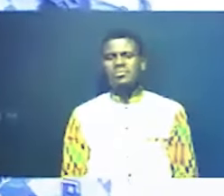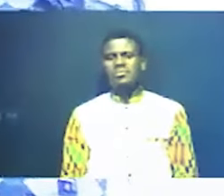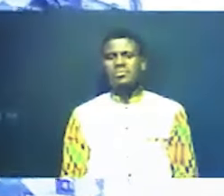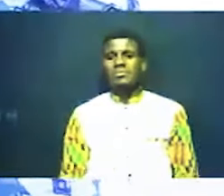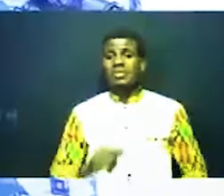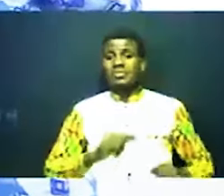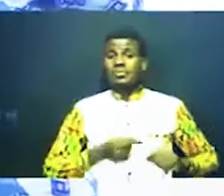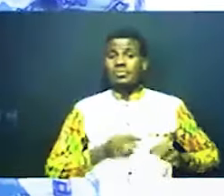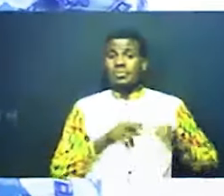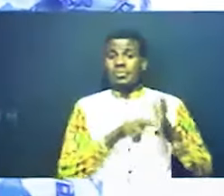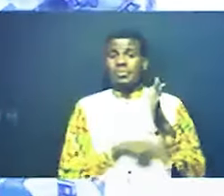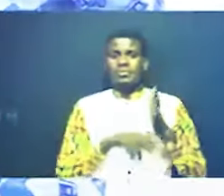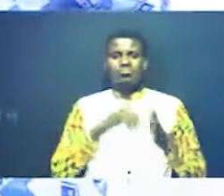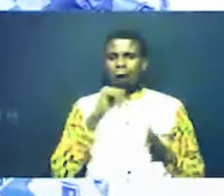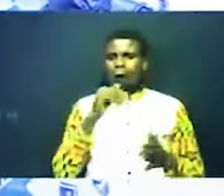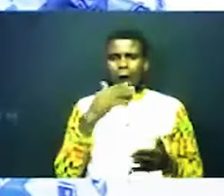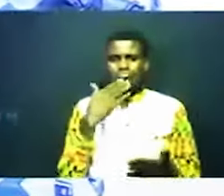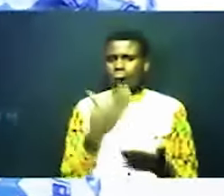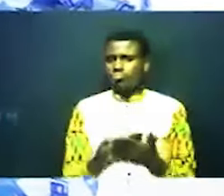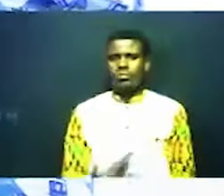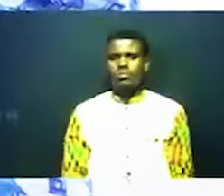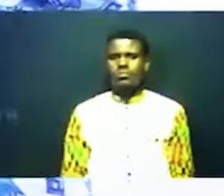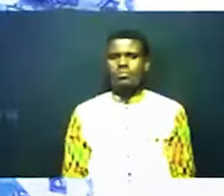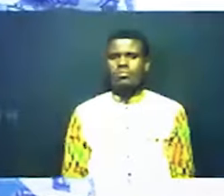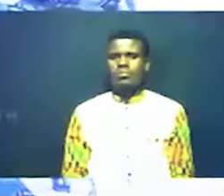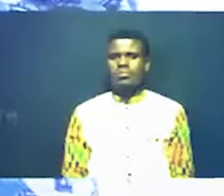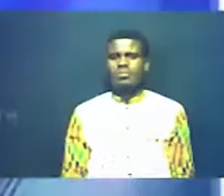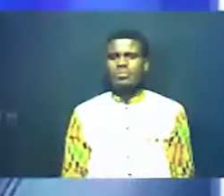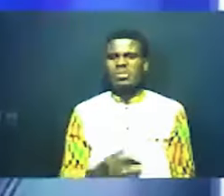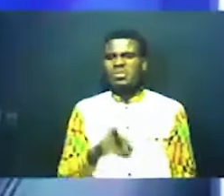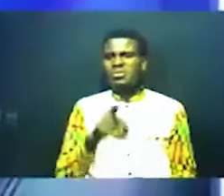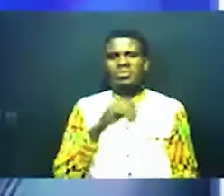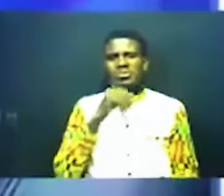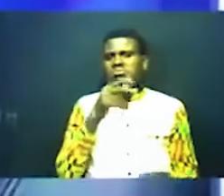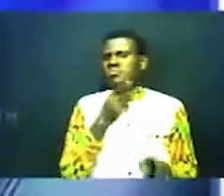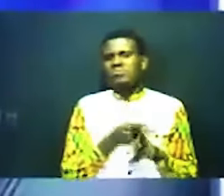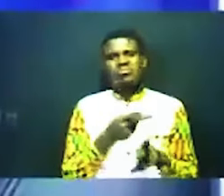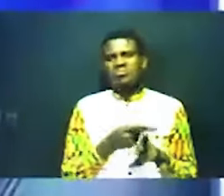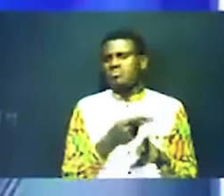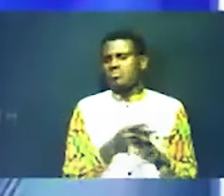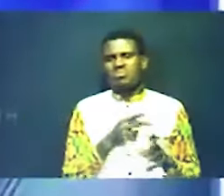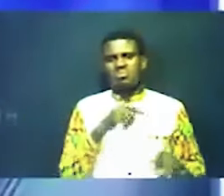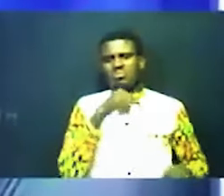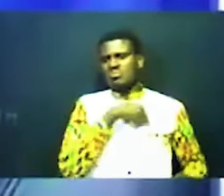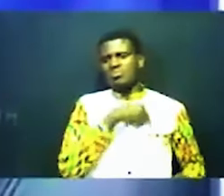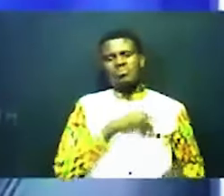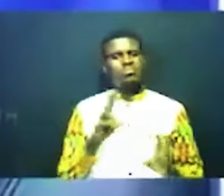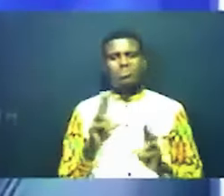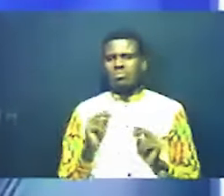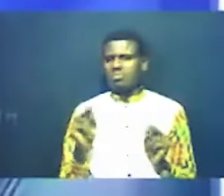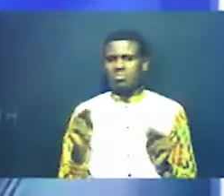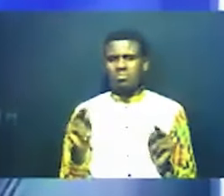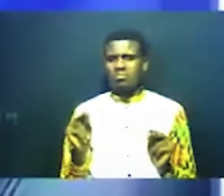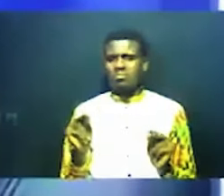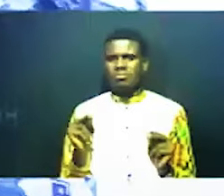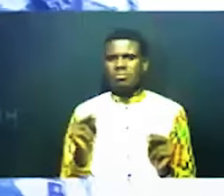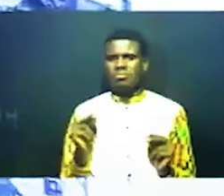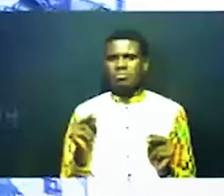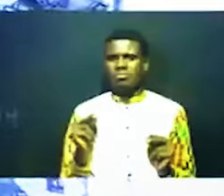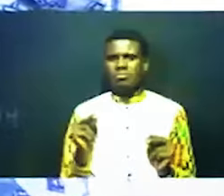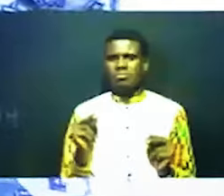Bitterness is not good. Don't harbor the seed of resentment.